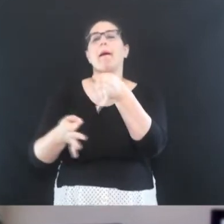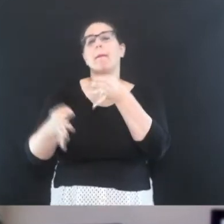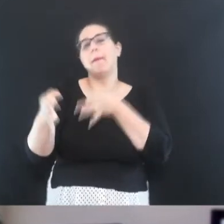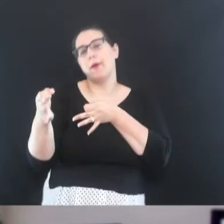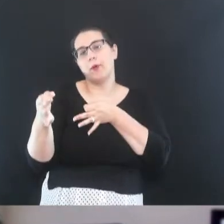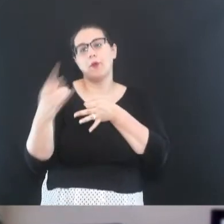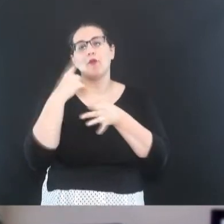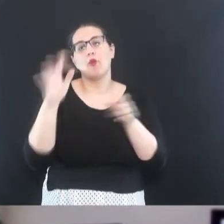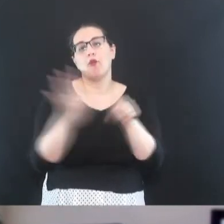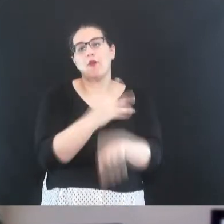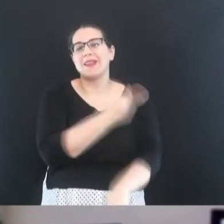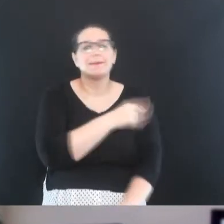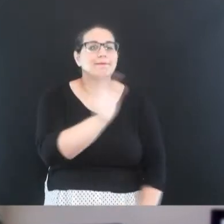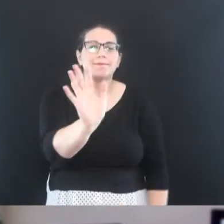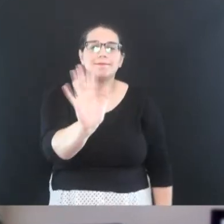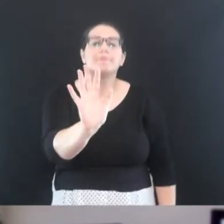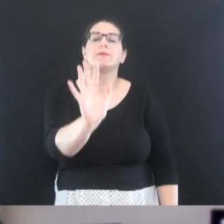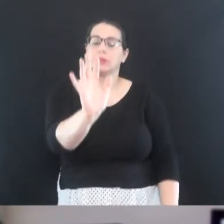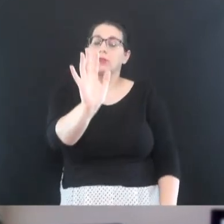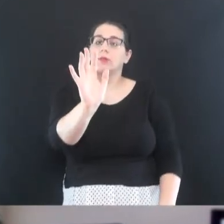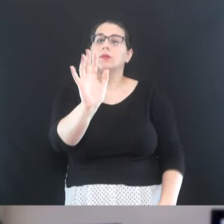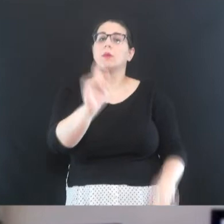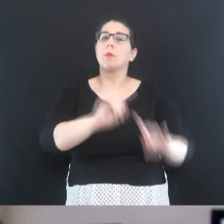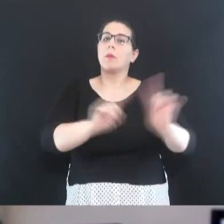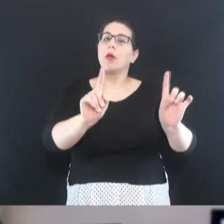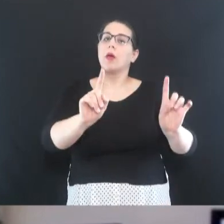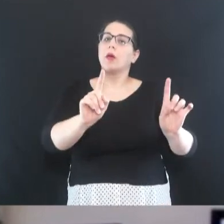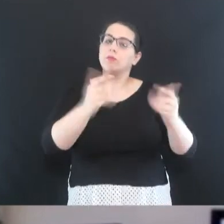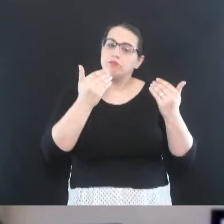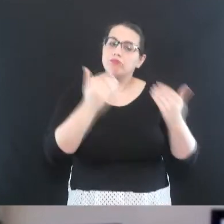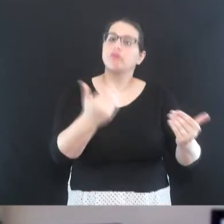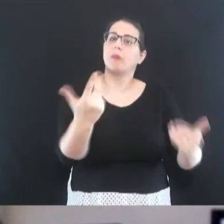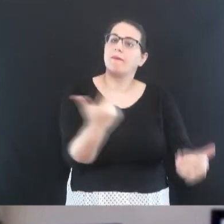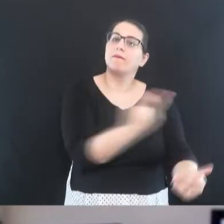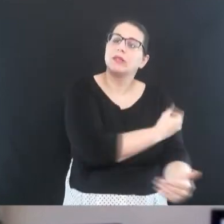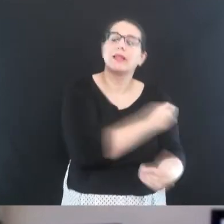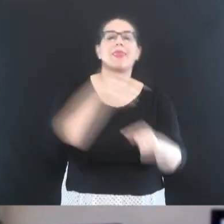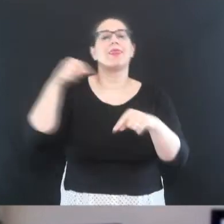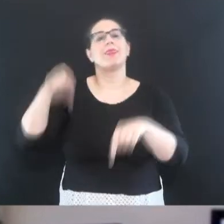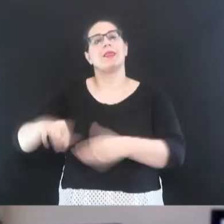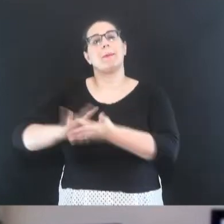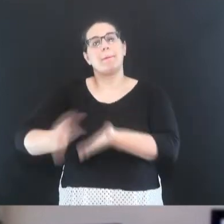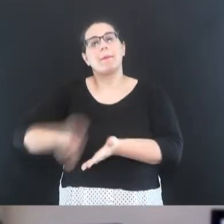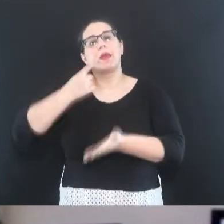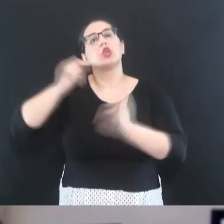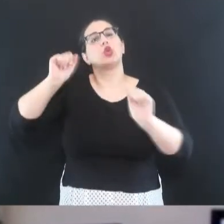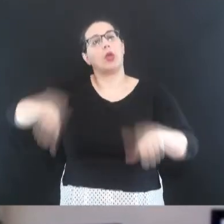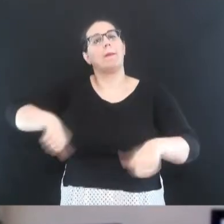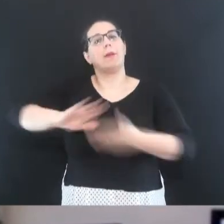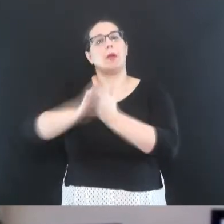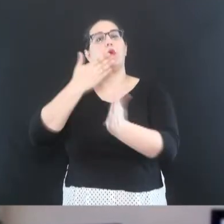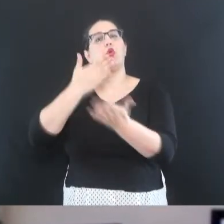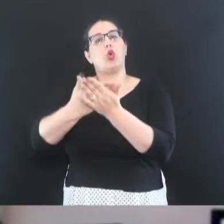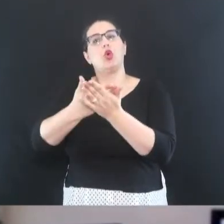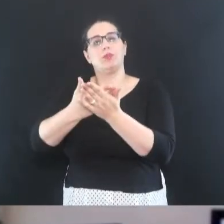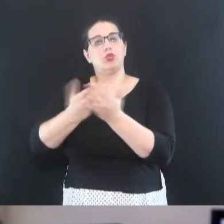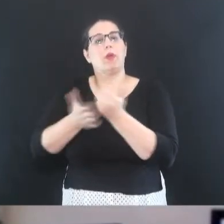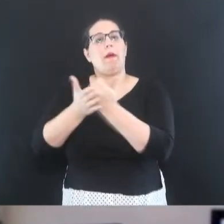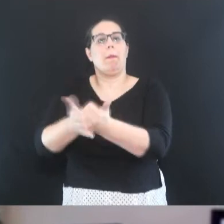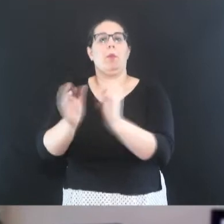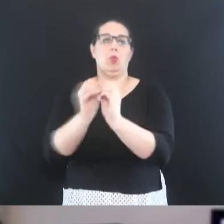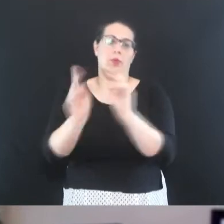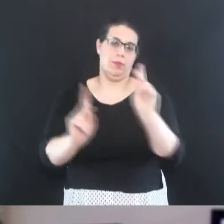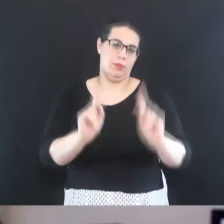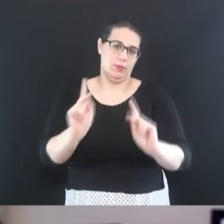full vaccination, but to allow us to help people more, this is a really good thing. The company